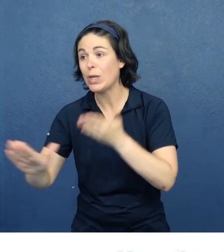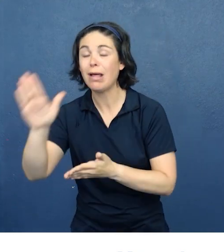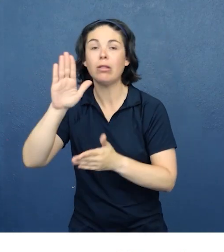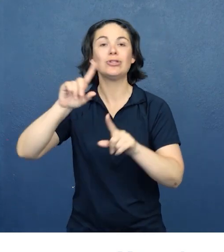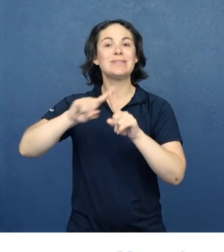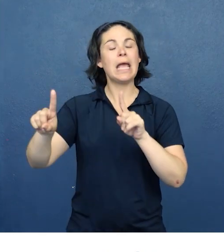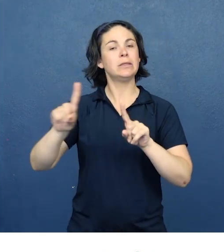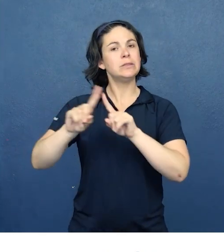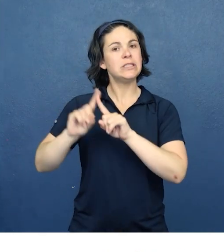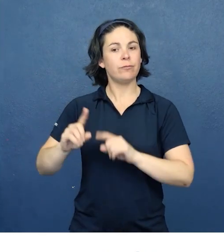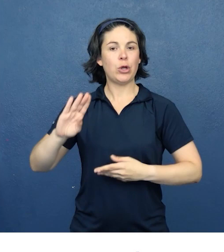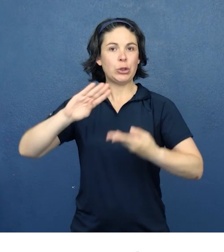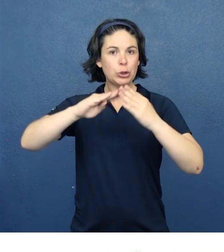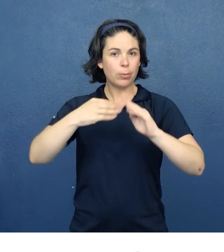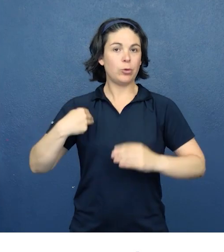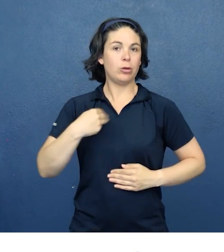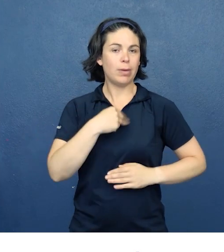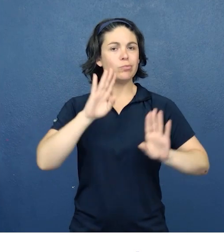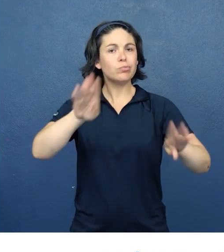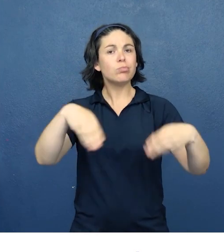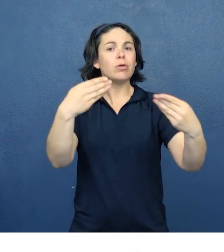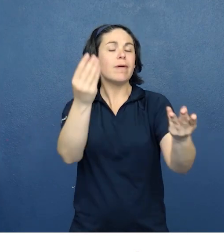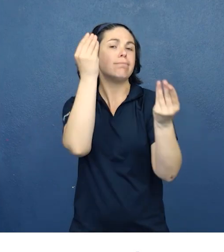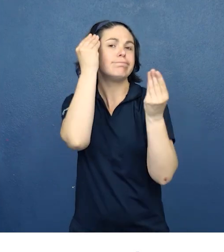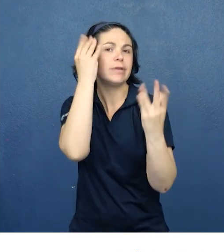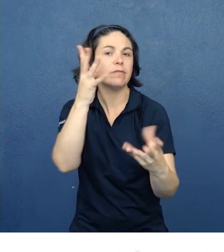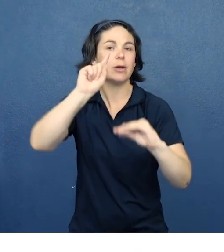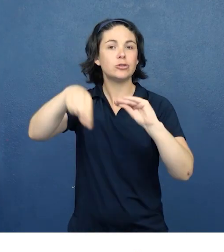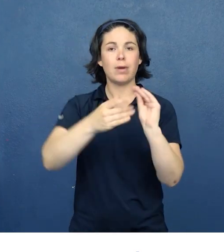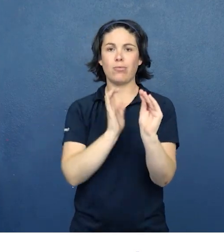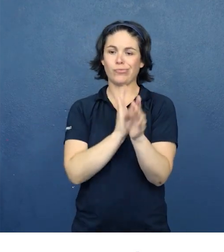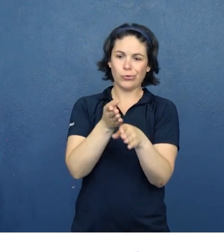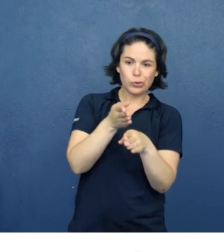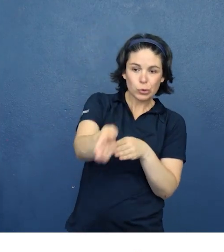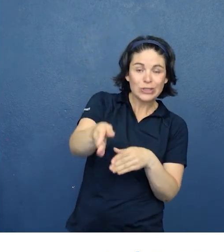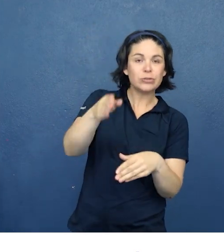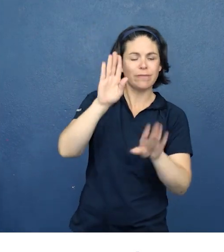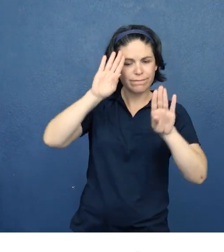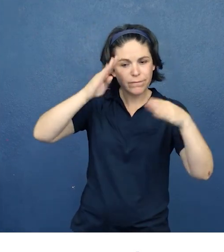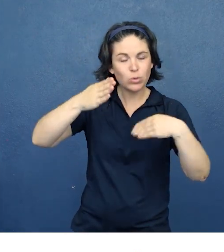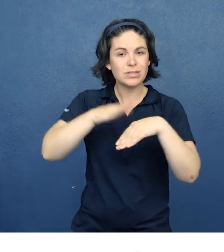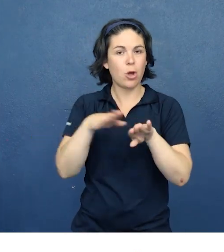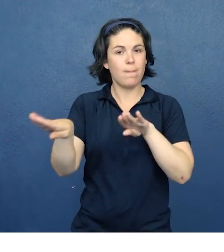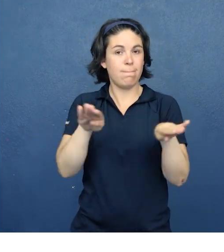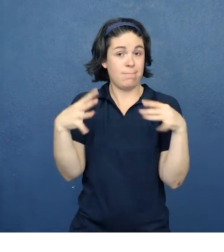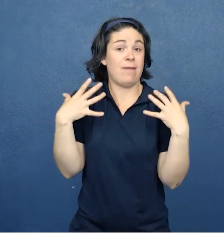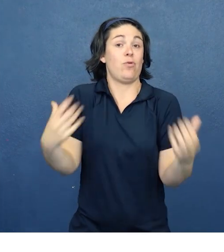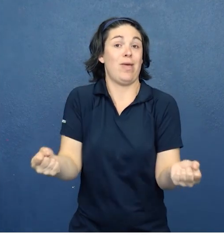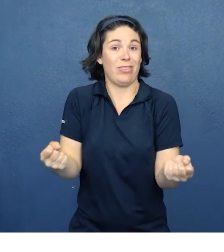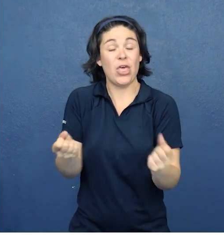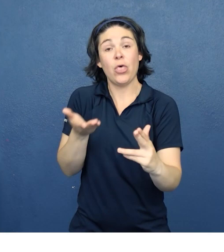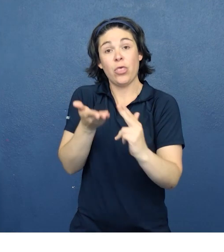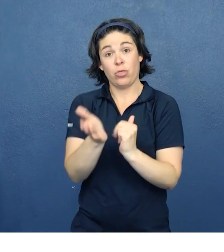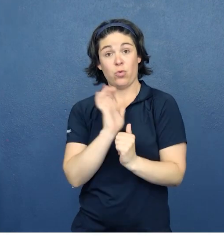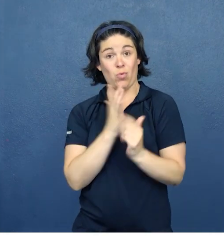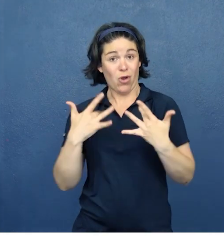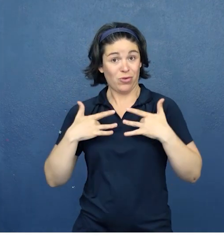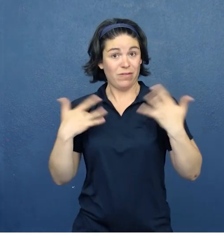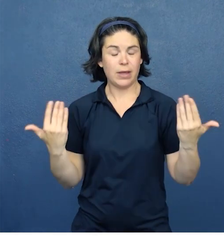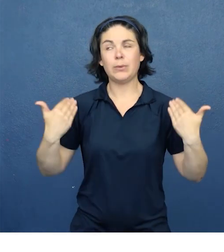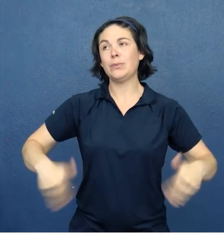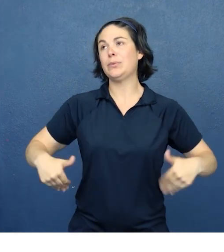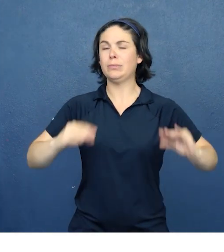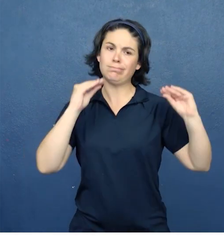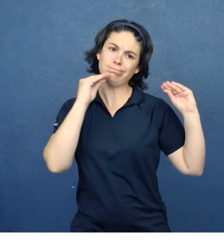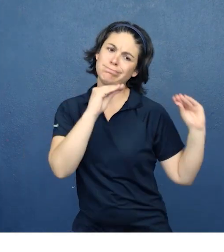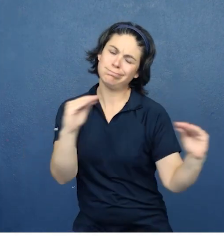and community members were provided information about careers in behavioral health. Through this event, many people